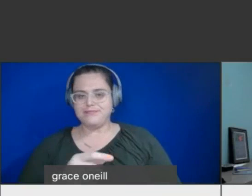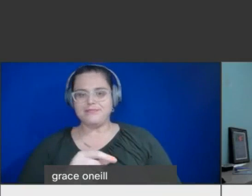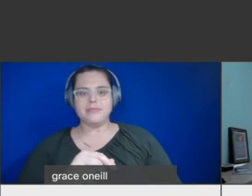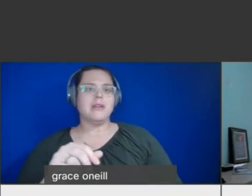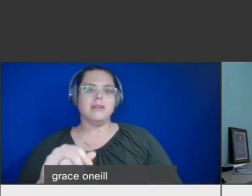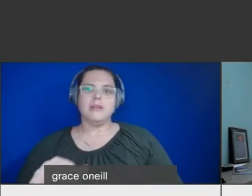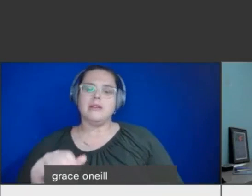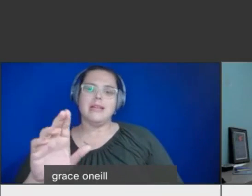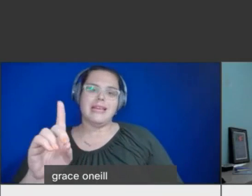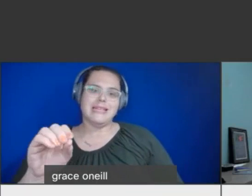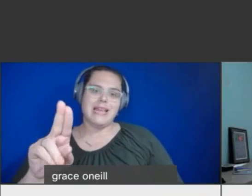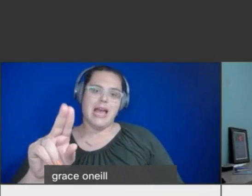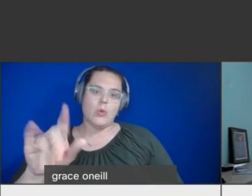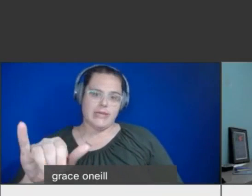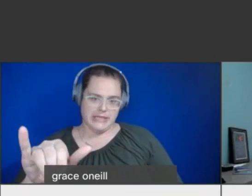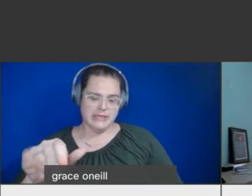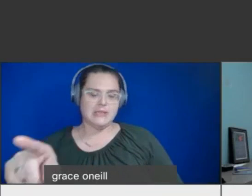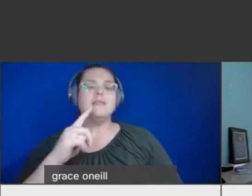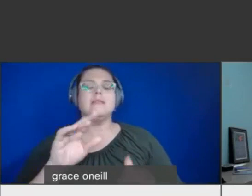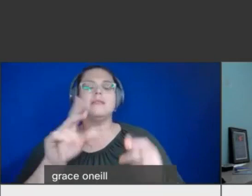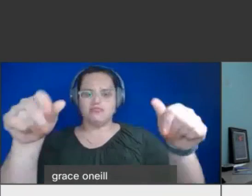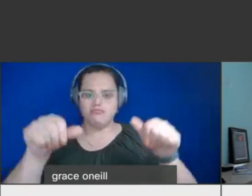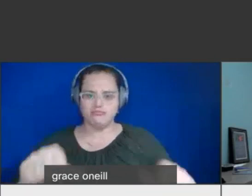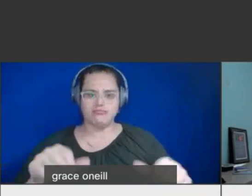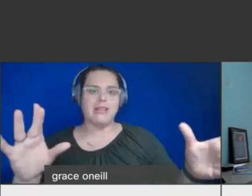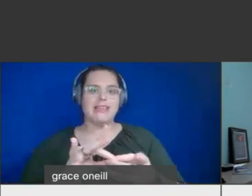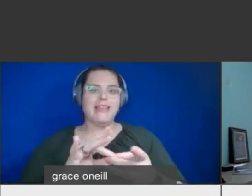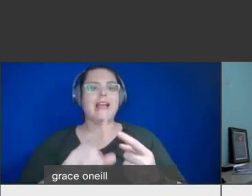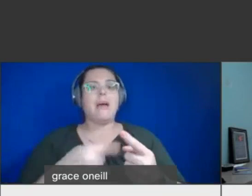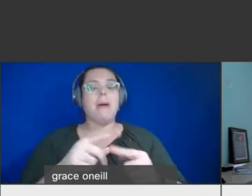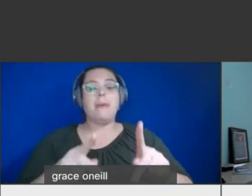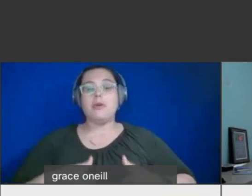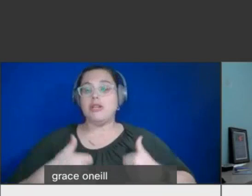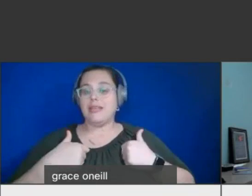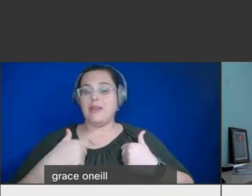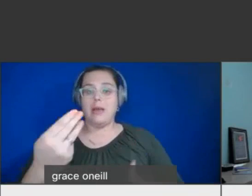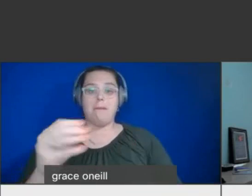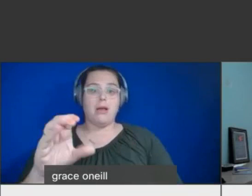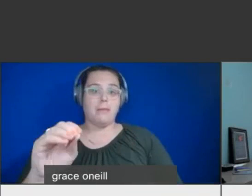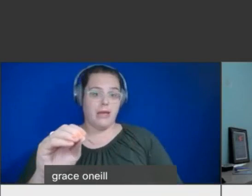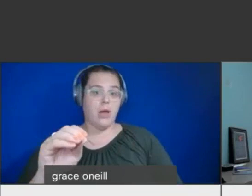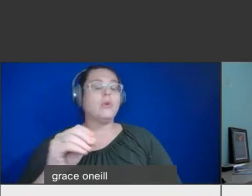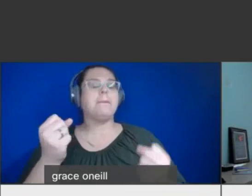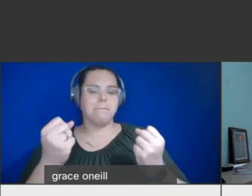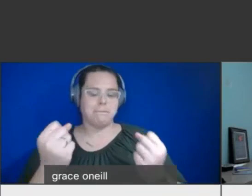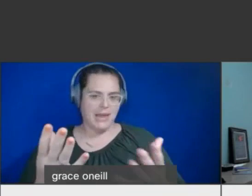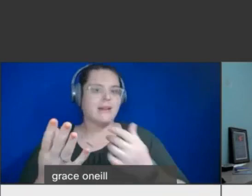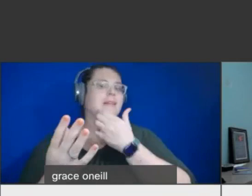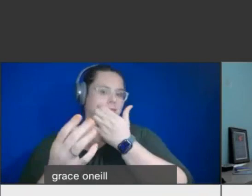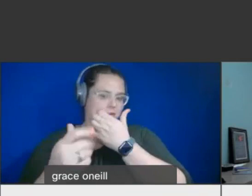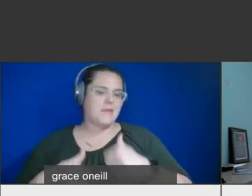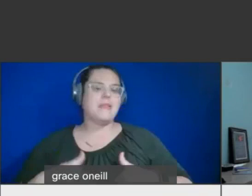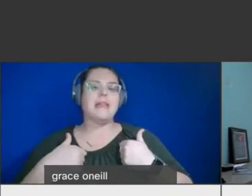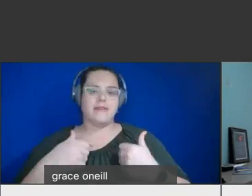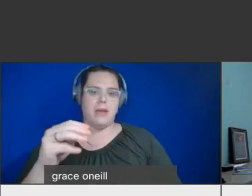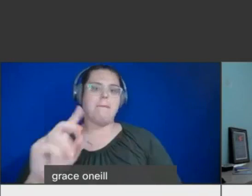Baraka Dowdy posted a link for people who are in Montgomery County, which I know a number of our providers may be. It's a link